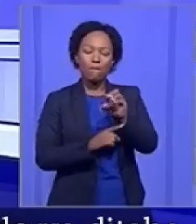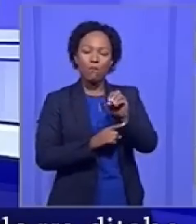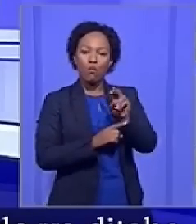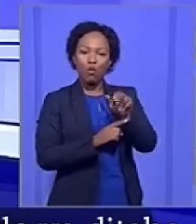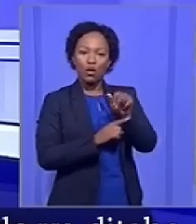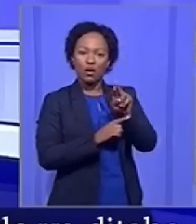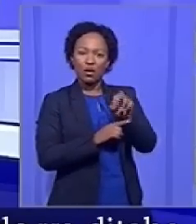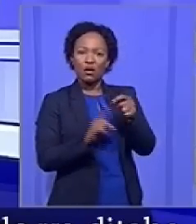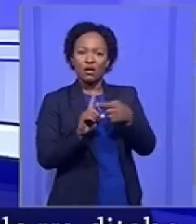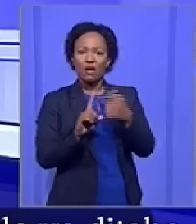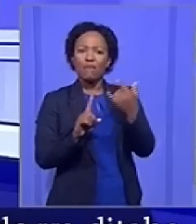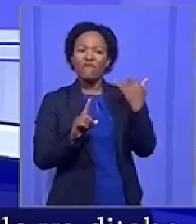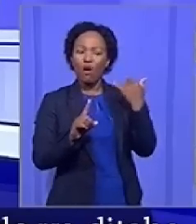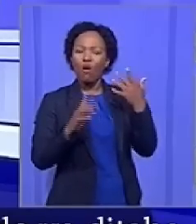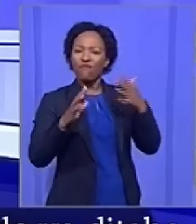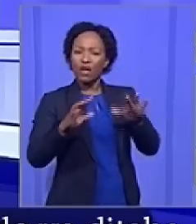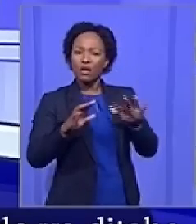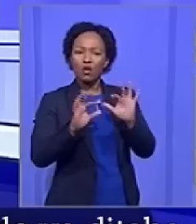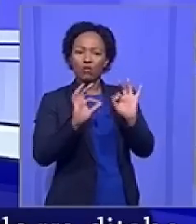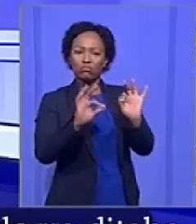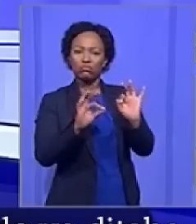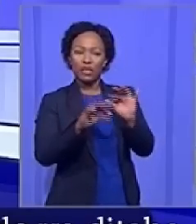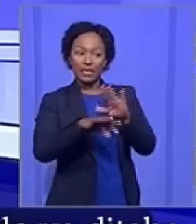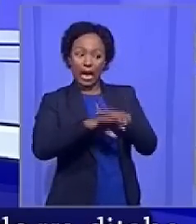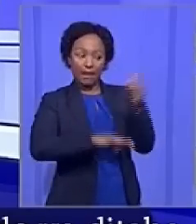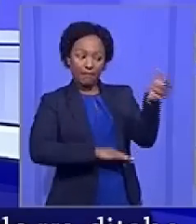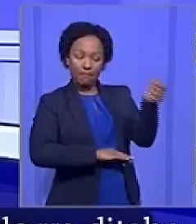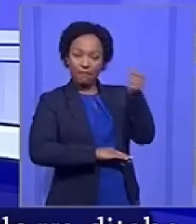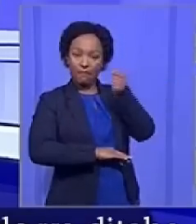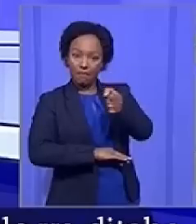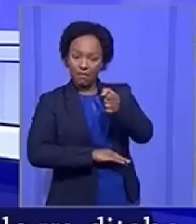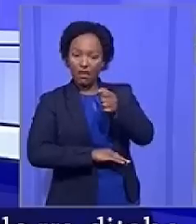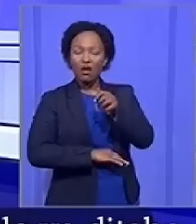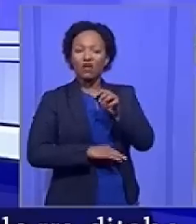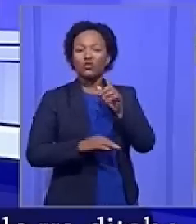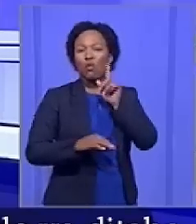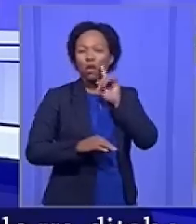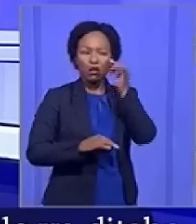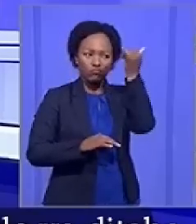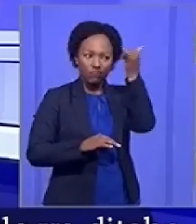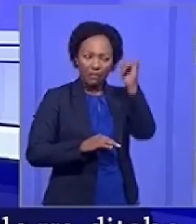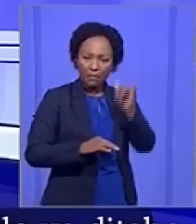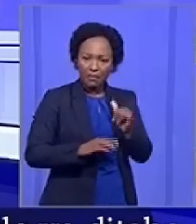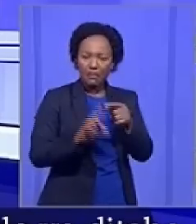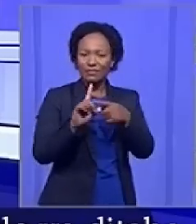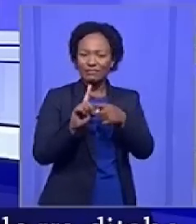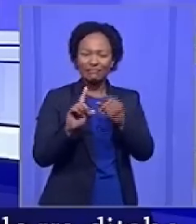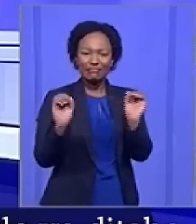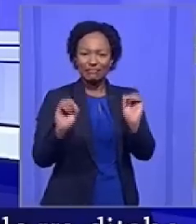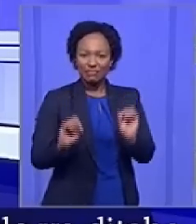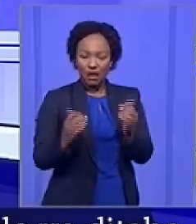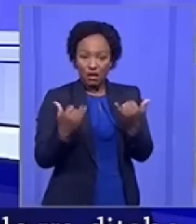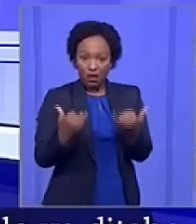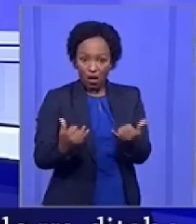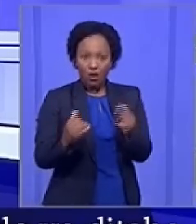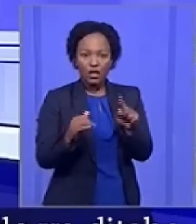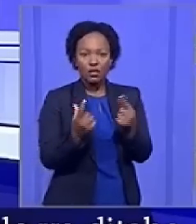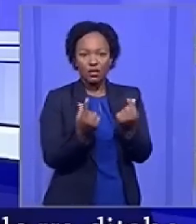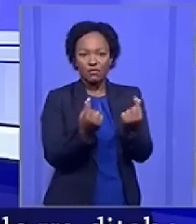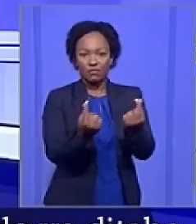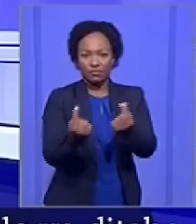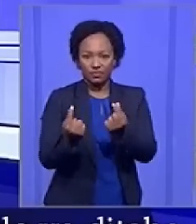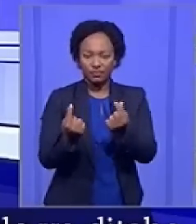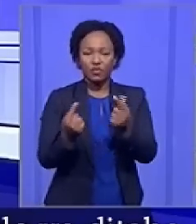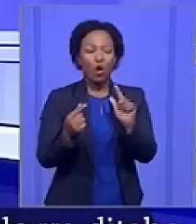hae wa tlhahlobo ha ne a kena SABC dilemong tse pedi tse fetileng e leng ntho e tlameileng hore e etswa